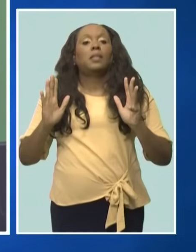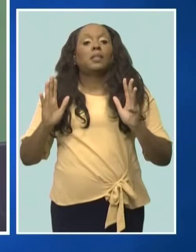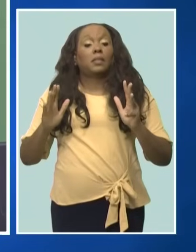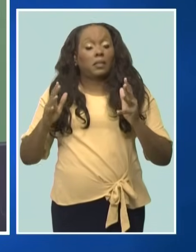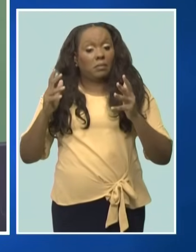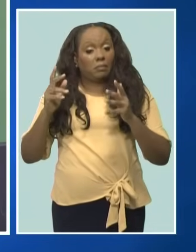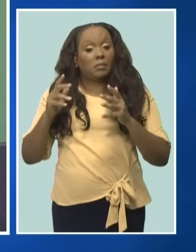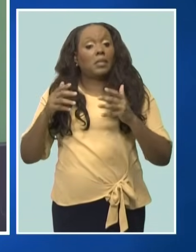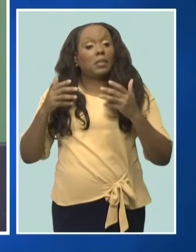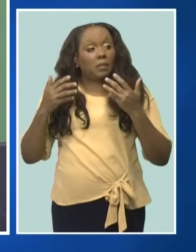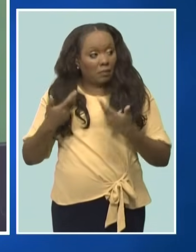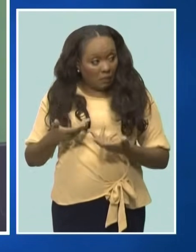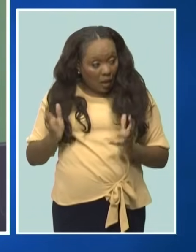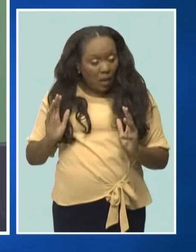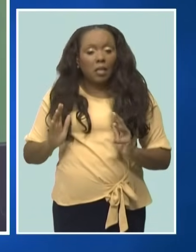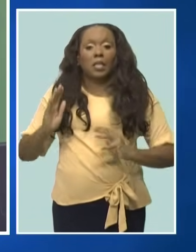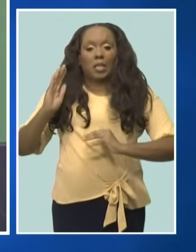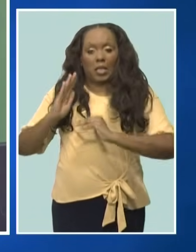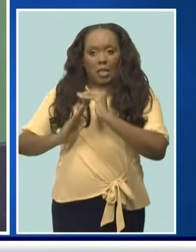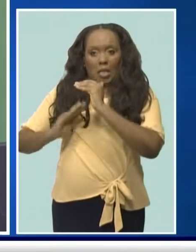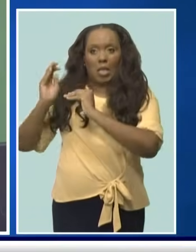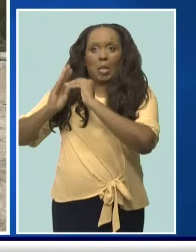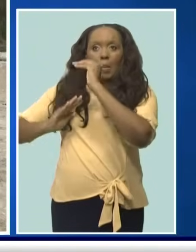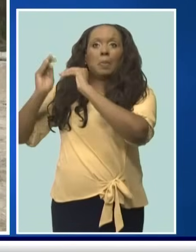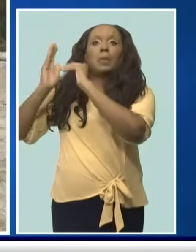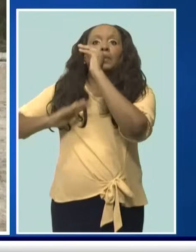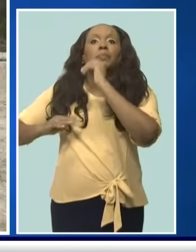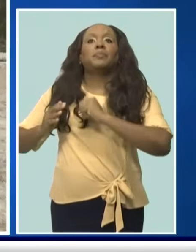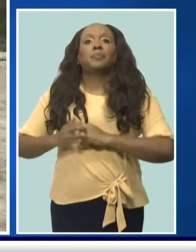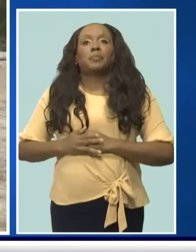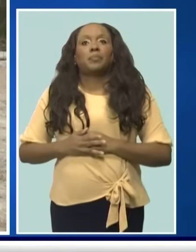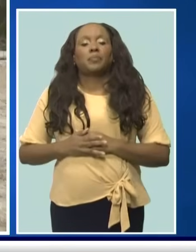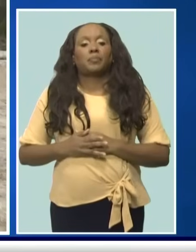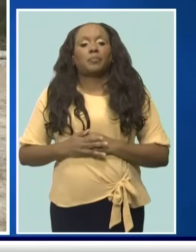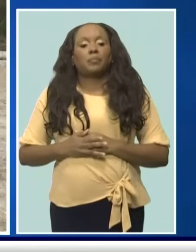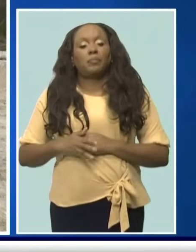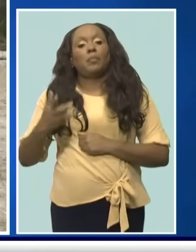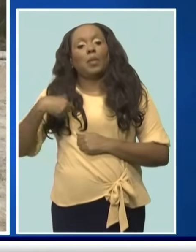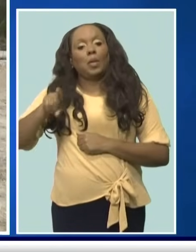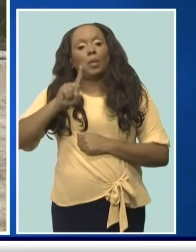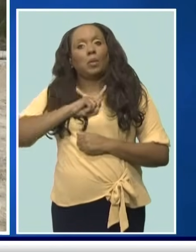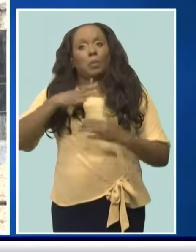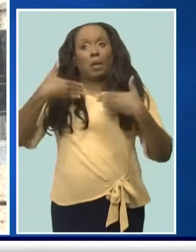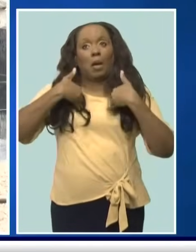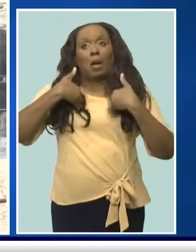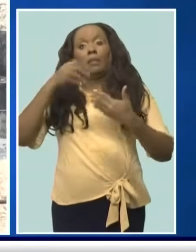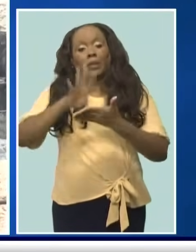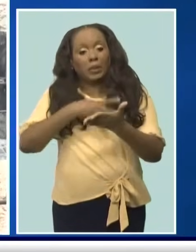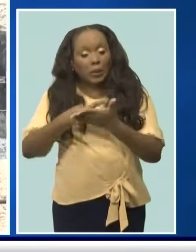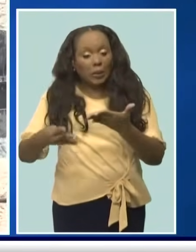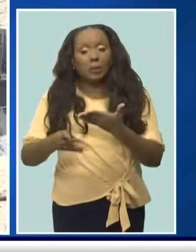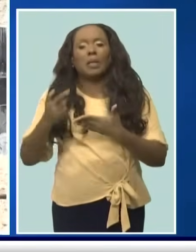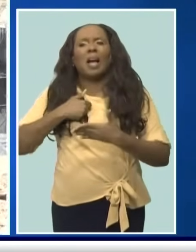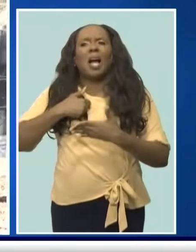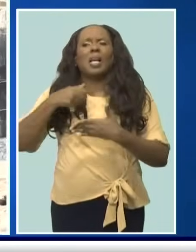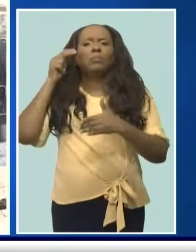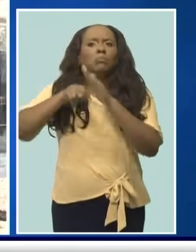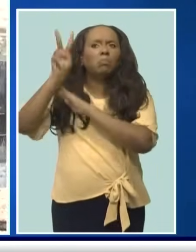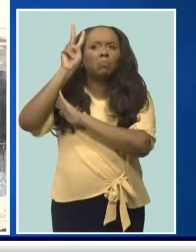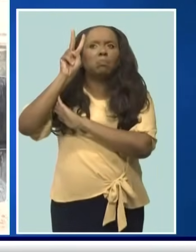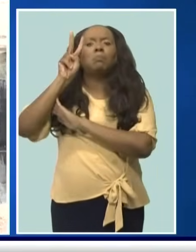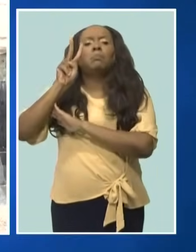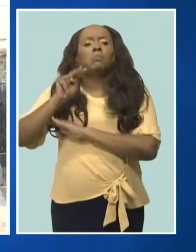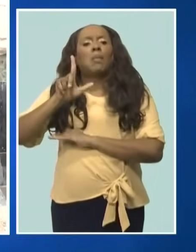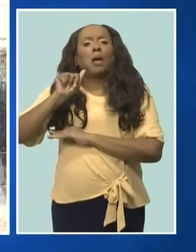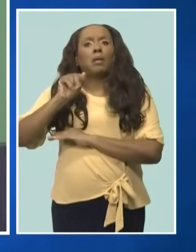structures. Given the schedule that we are on, I anticipate that the Tissue Culture